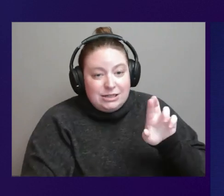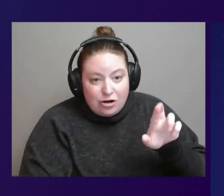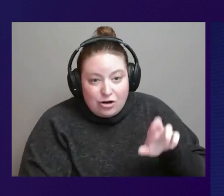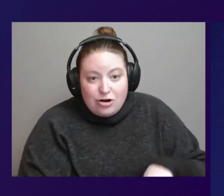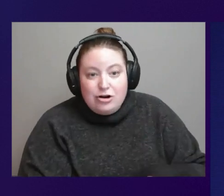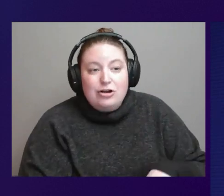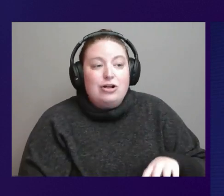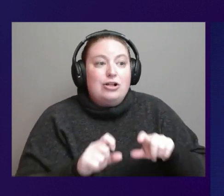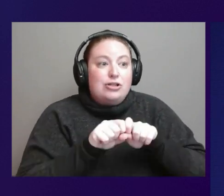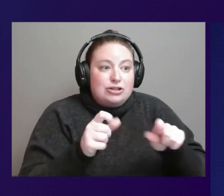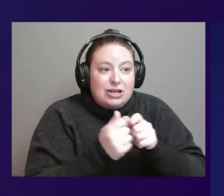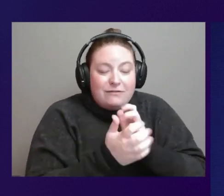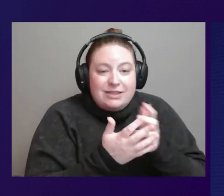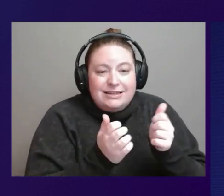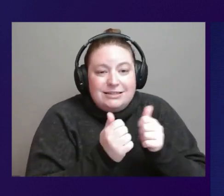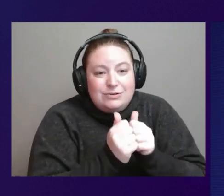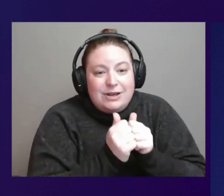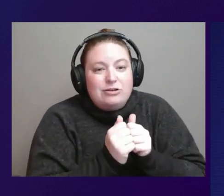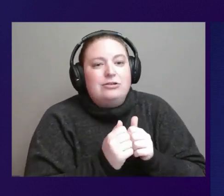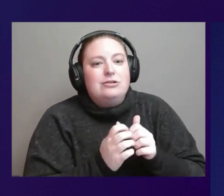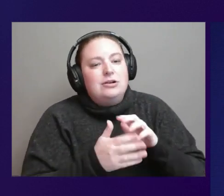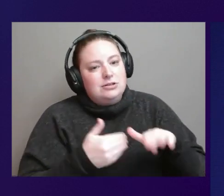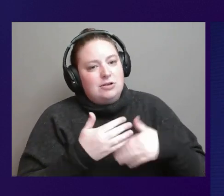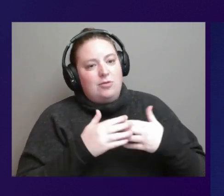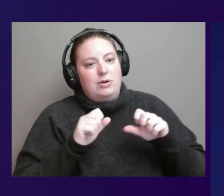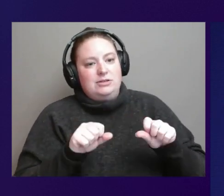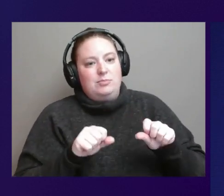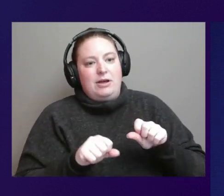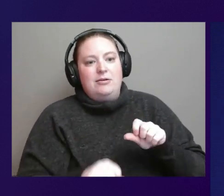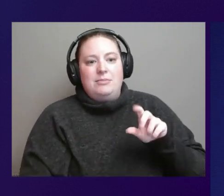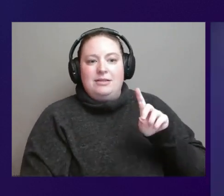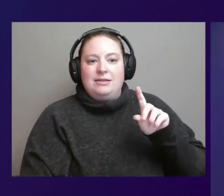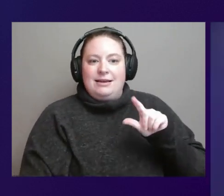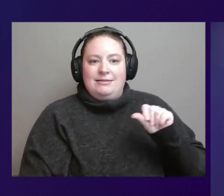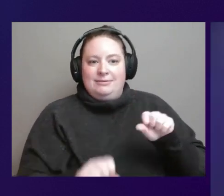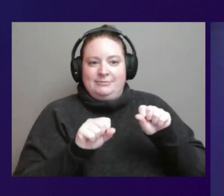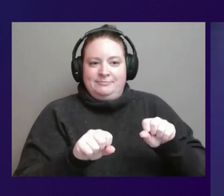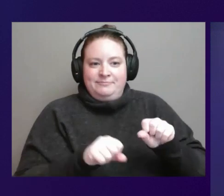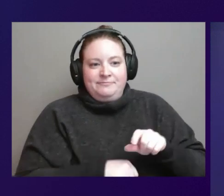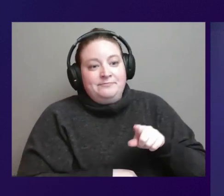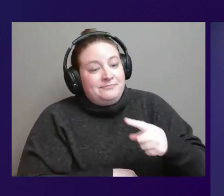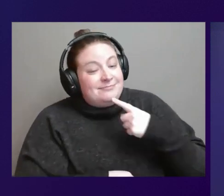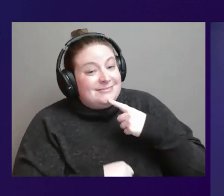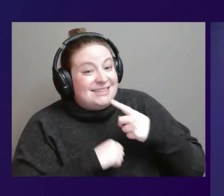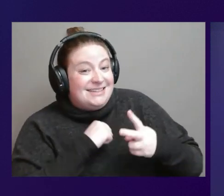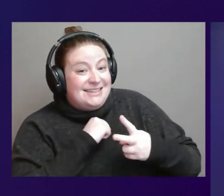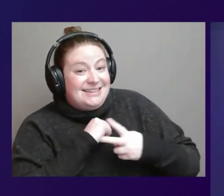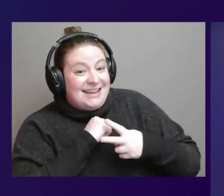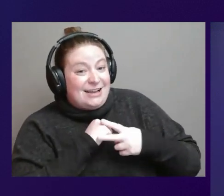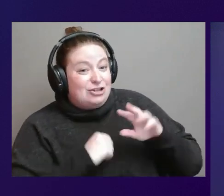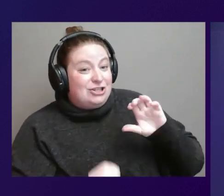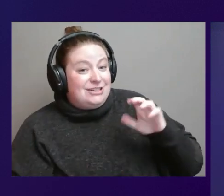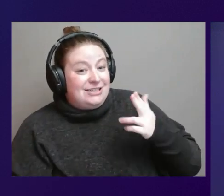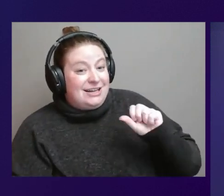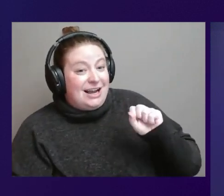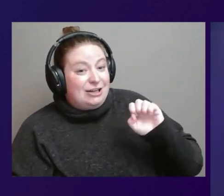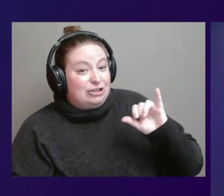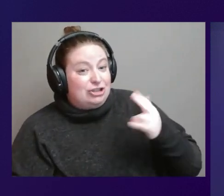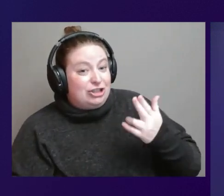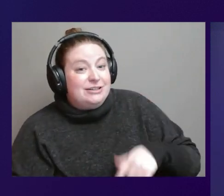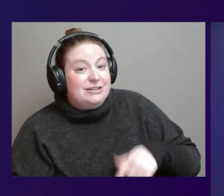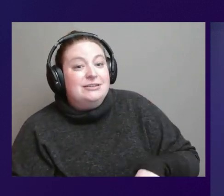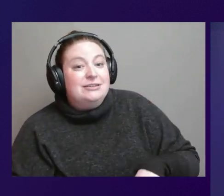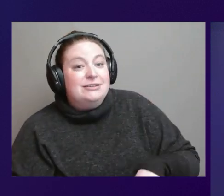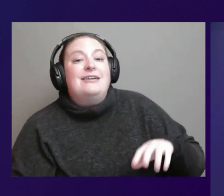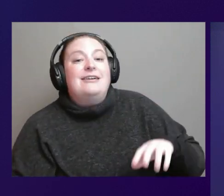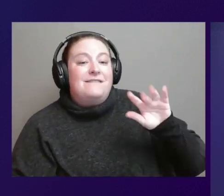made possible by a lot of the data management capabilities that ONTAP provides. Yeah, you said caching, and it triggered a word, FlexCache, one of the other features of ONTAP that we've seen a